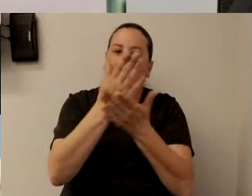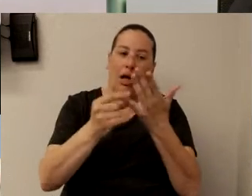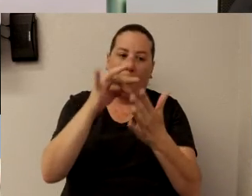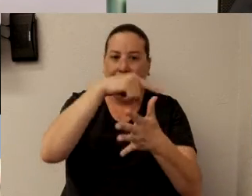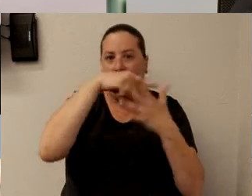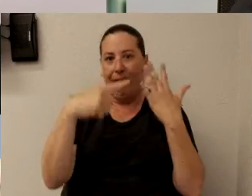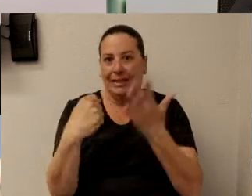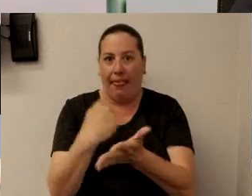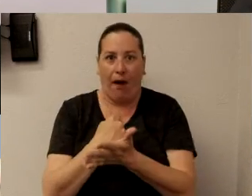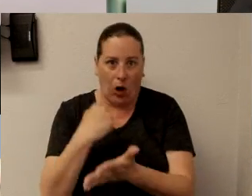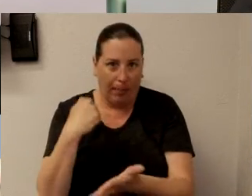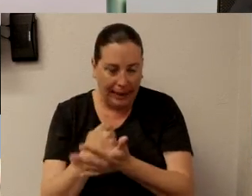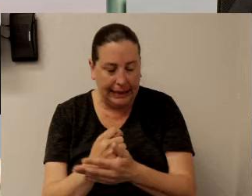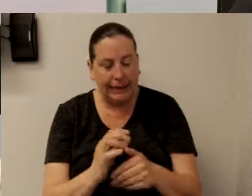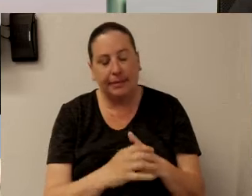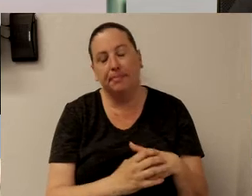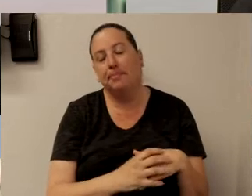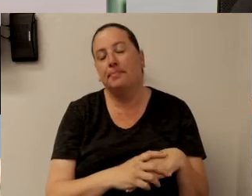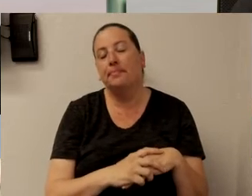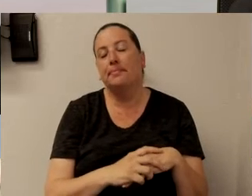therapy. So I think the one that